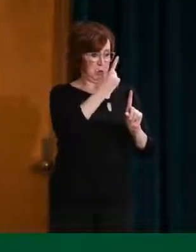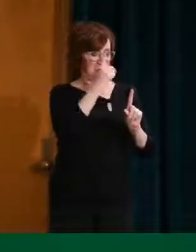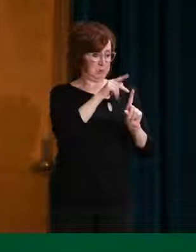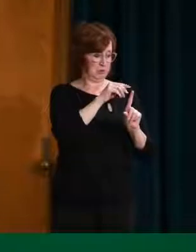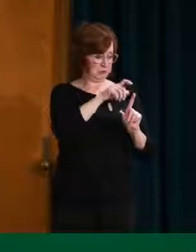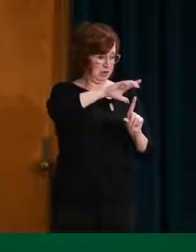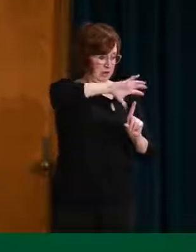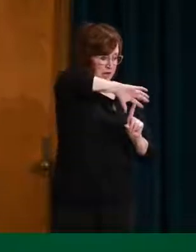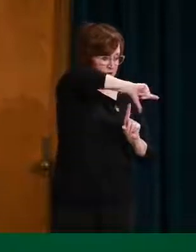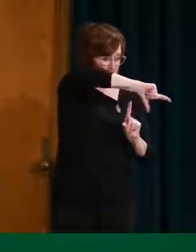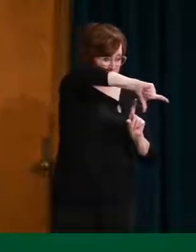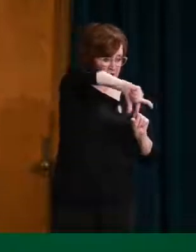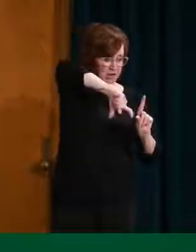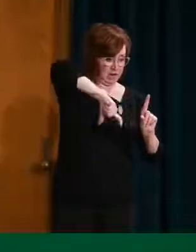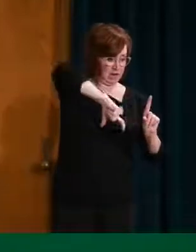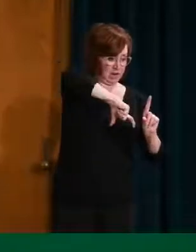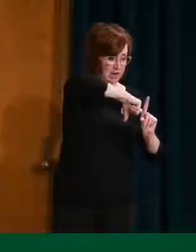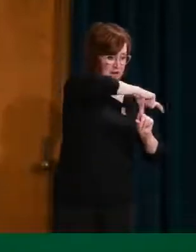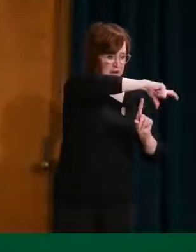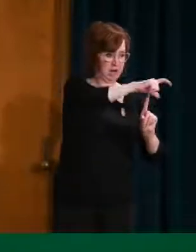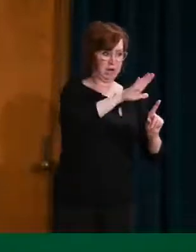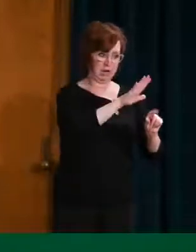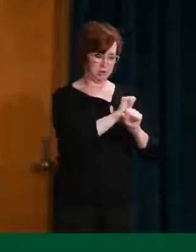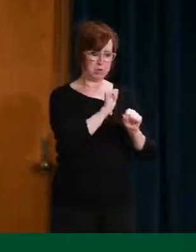reason to give a public